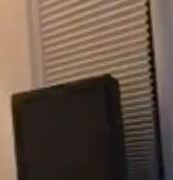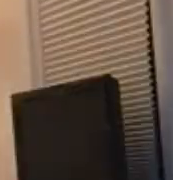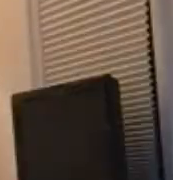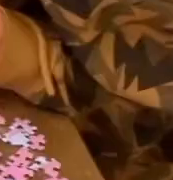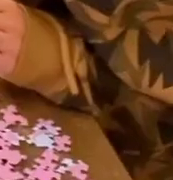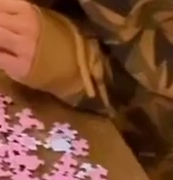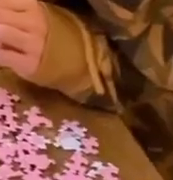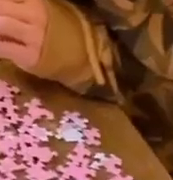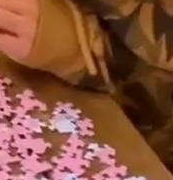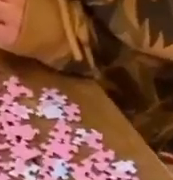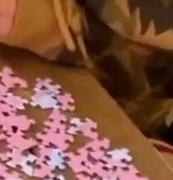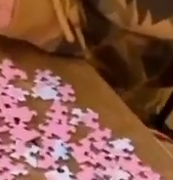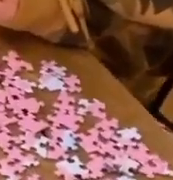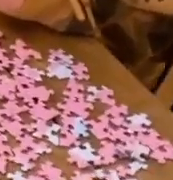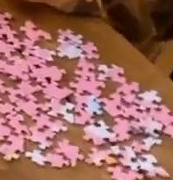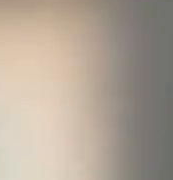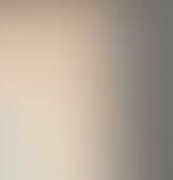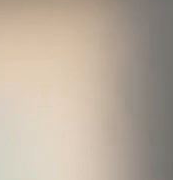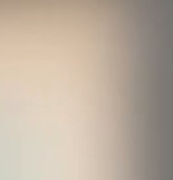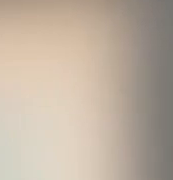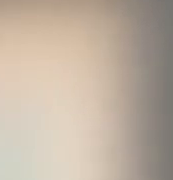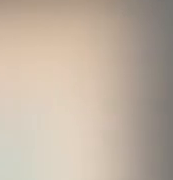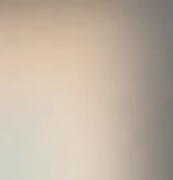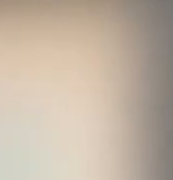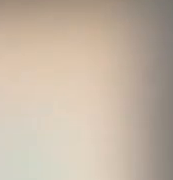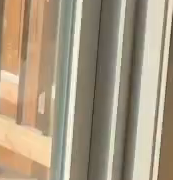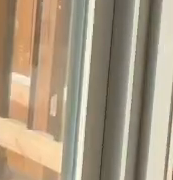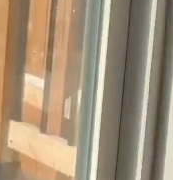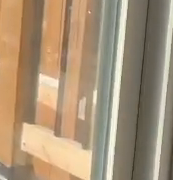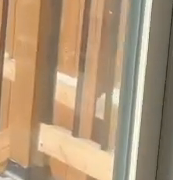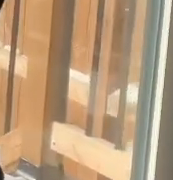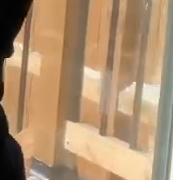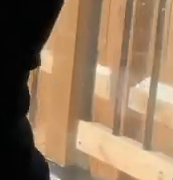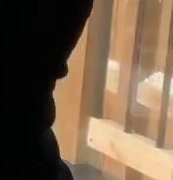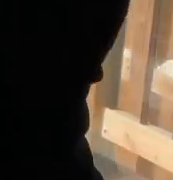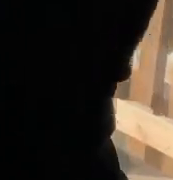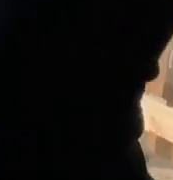For everyone who stayed in and stayed out.